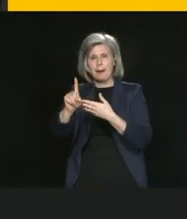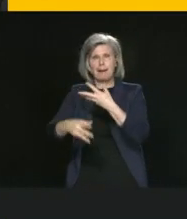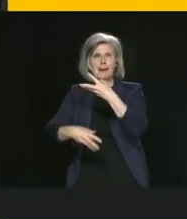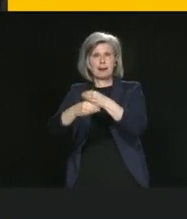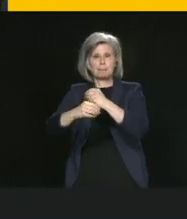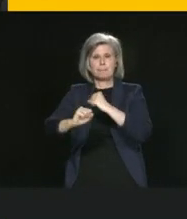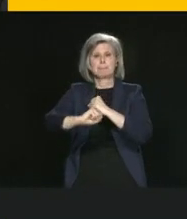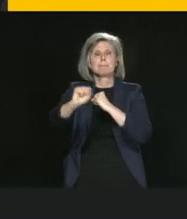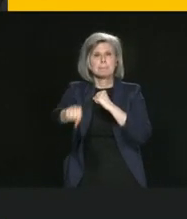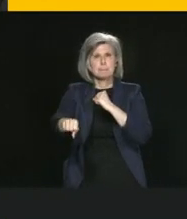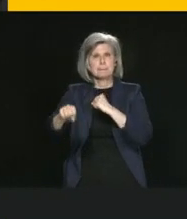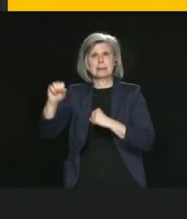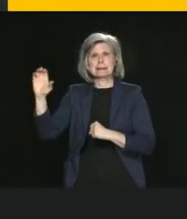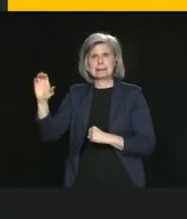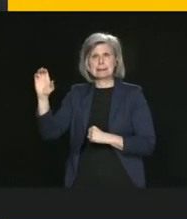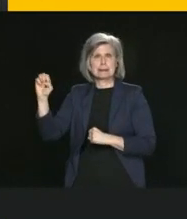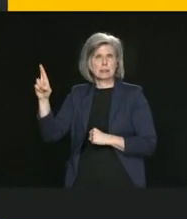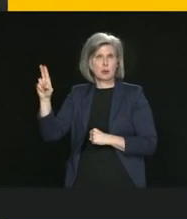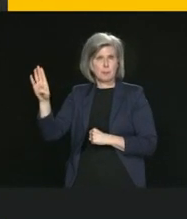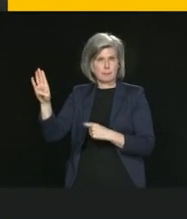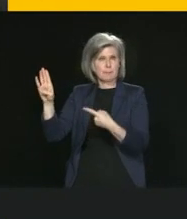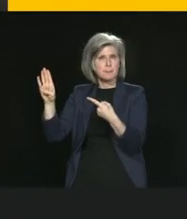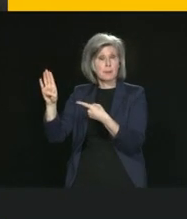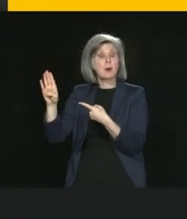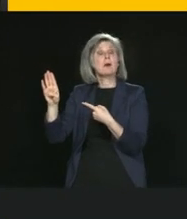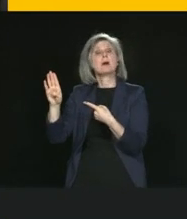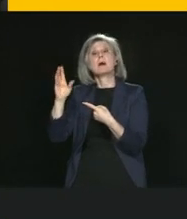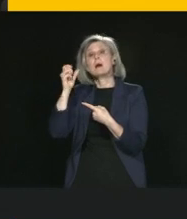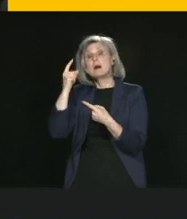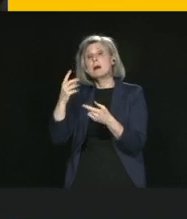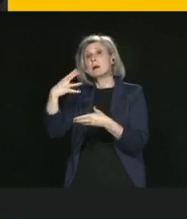with some conditions that will take into consideration